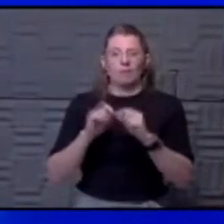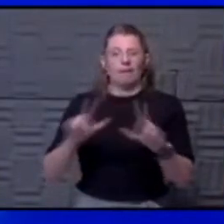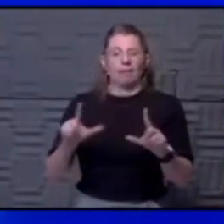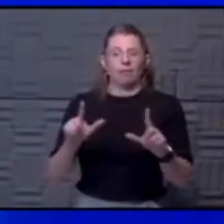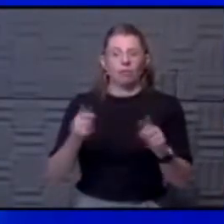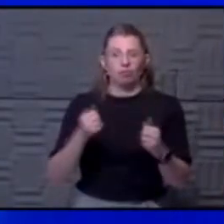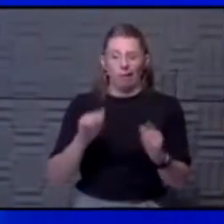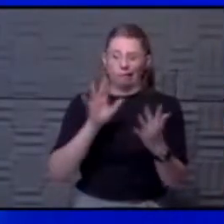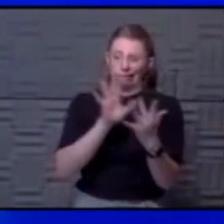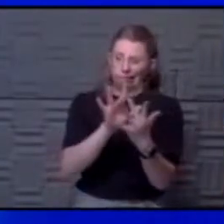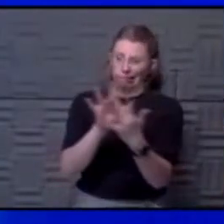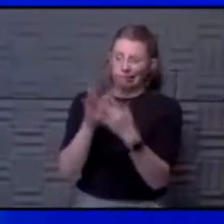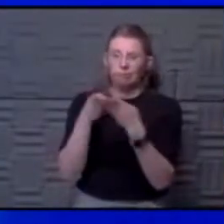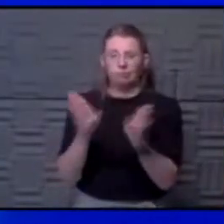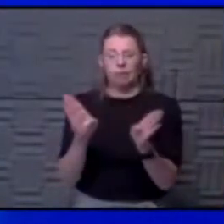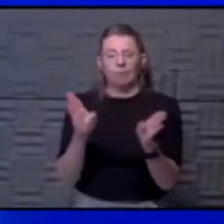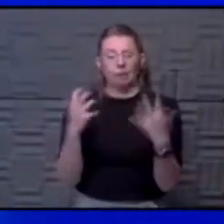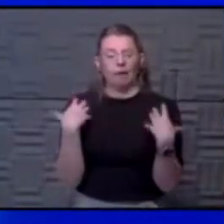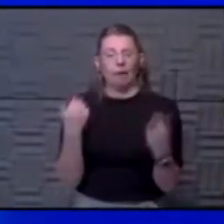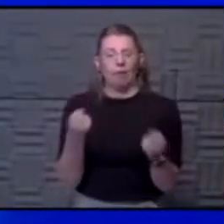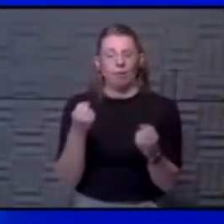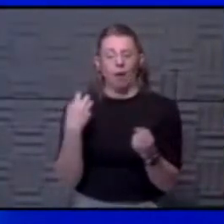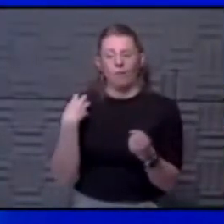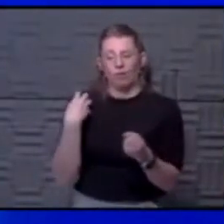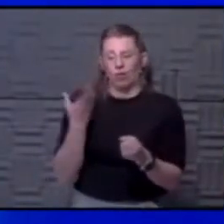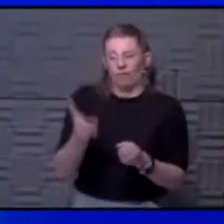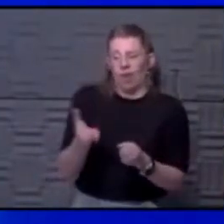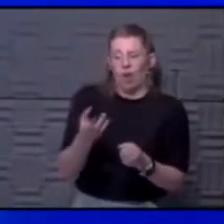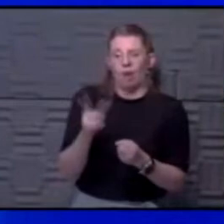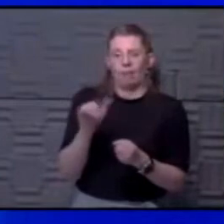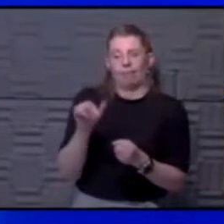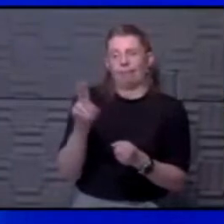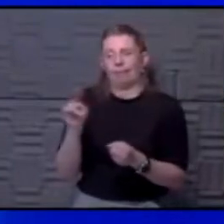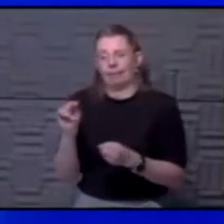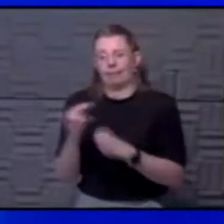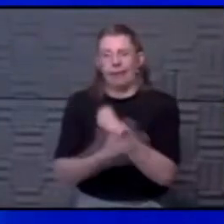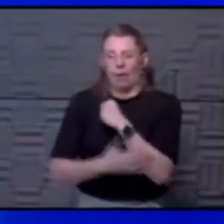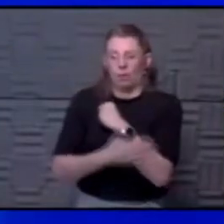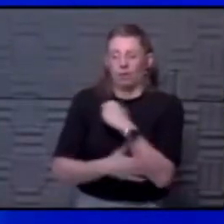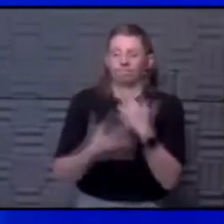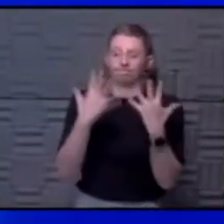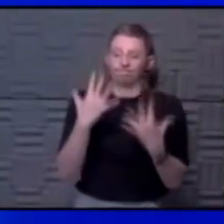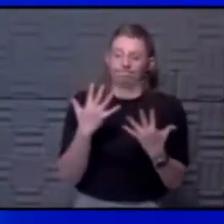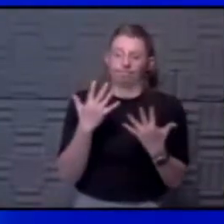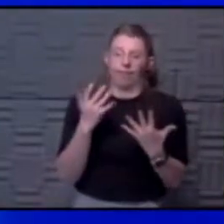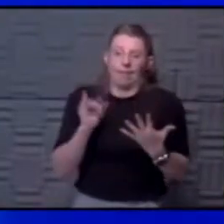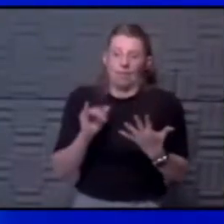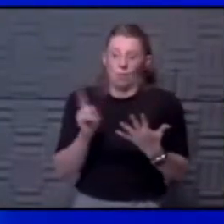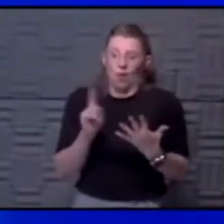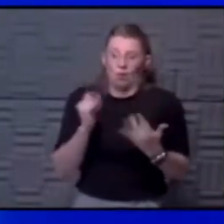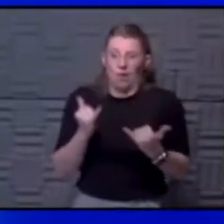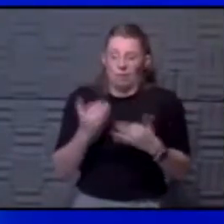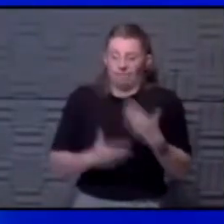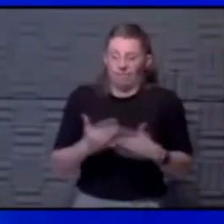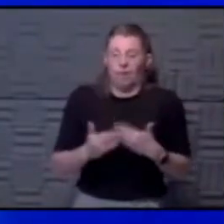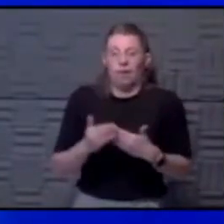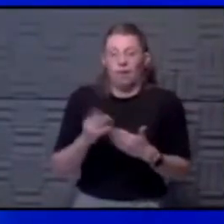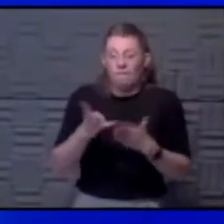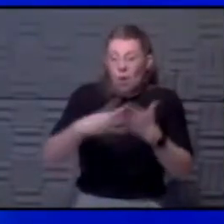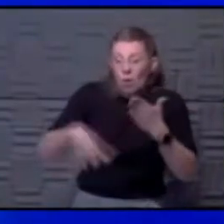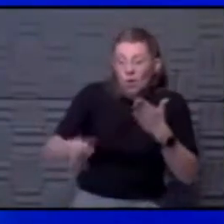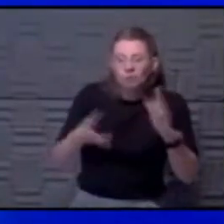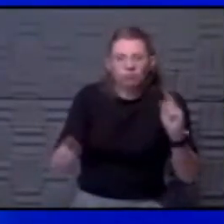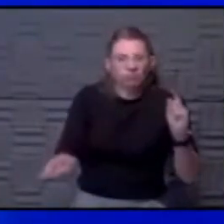phone, the public health officer in Lynn County. And I think it's just that, unfortunately, is where we are. But I also think in the next 4 weeks, this is